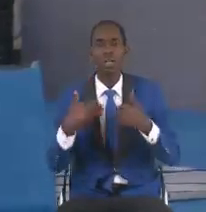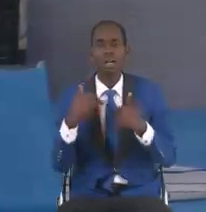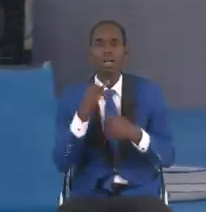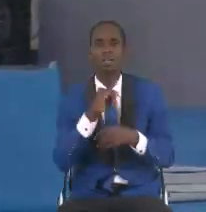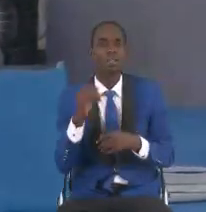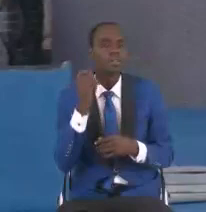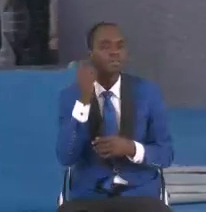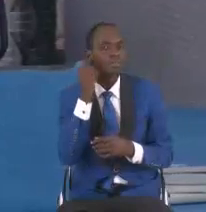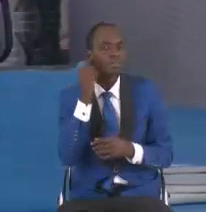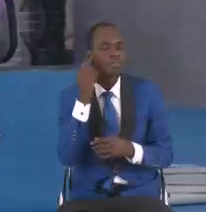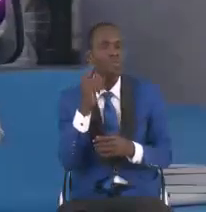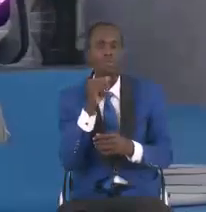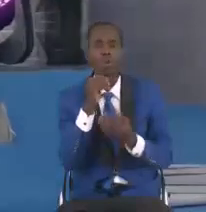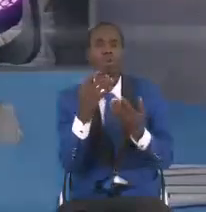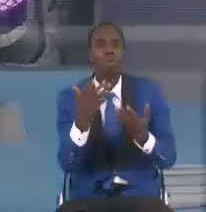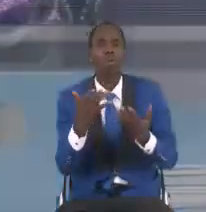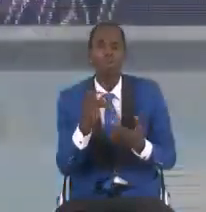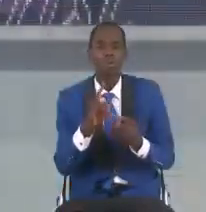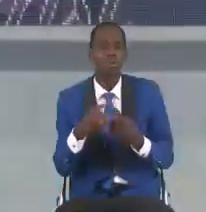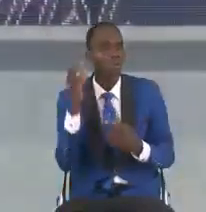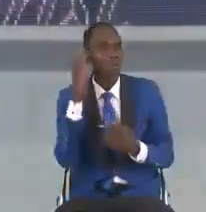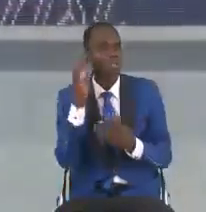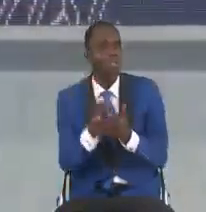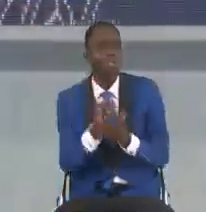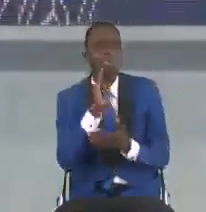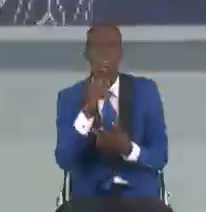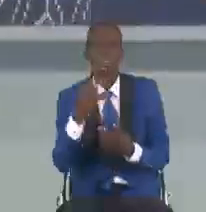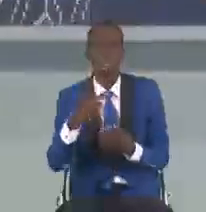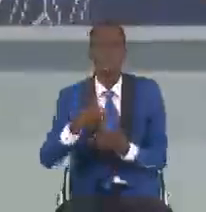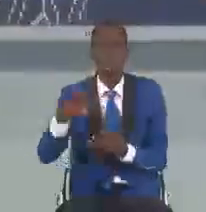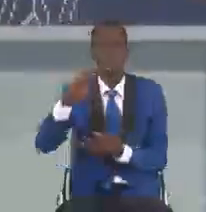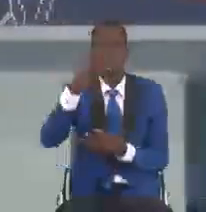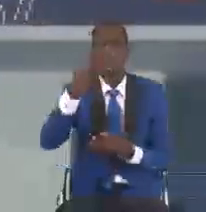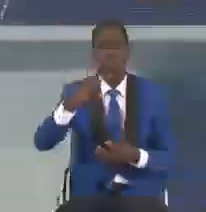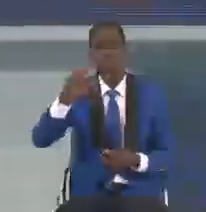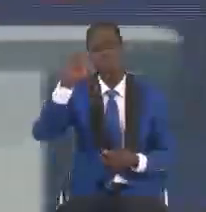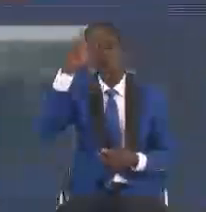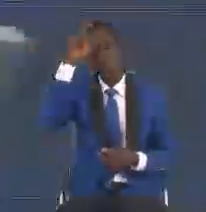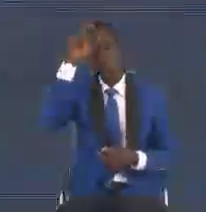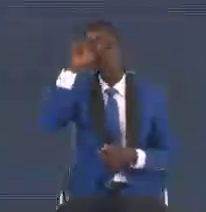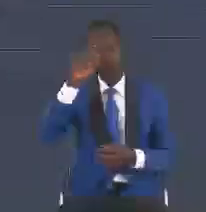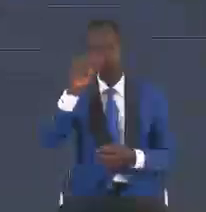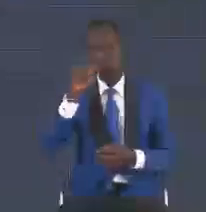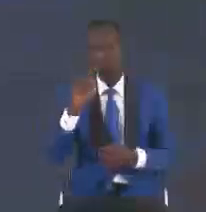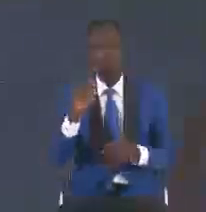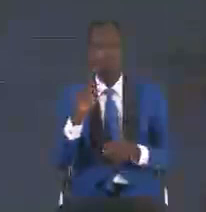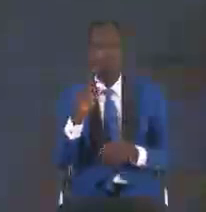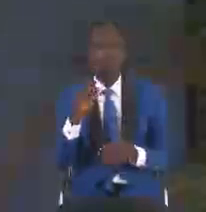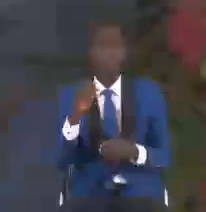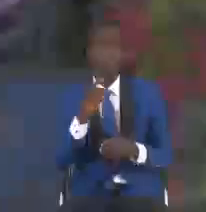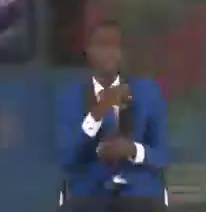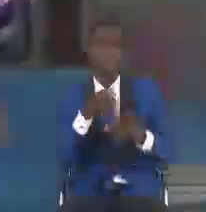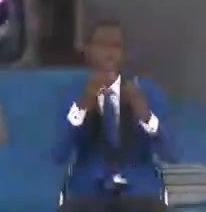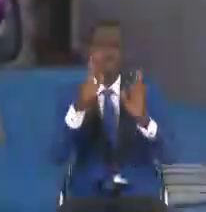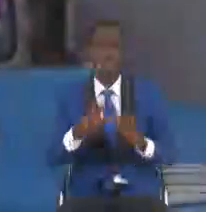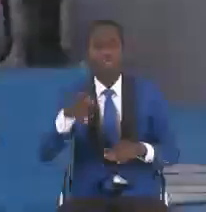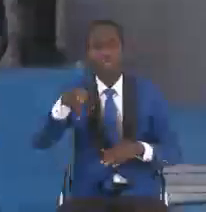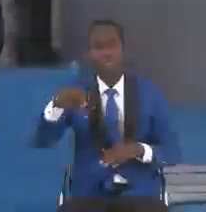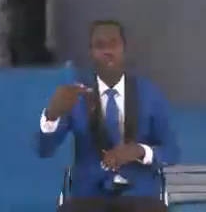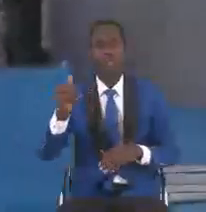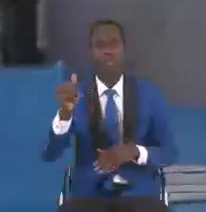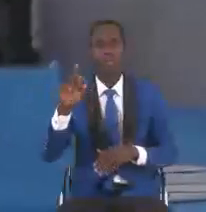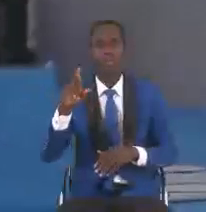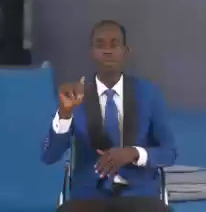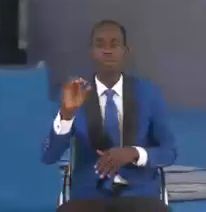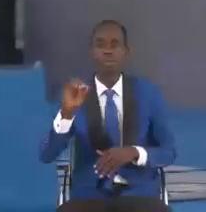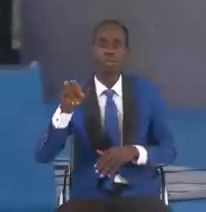the spirit of Pharaoh. And that spirit led Pharaoh until he perished in the Red Sea.